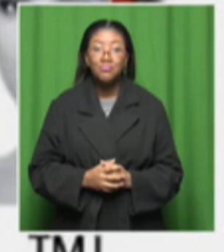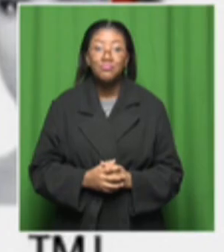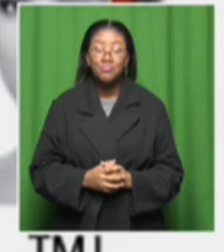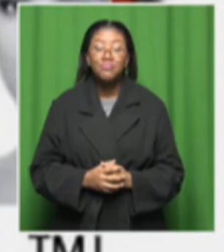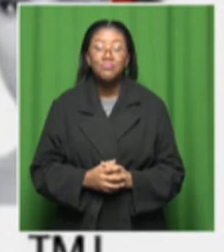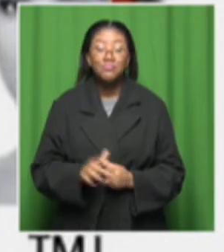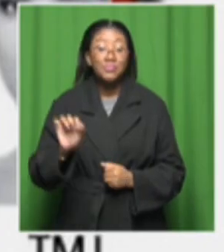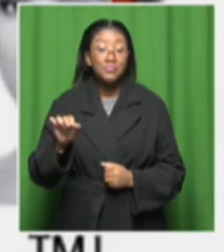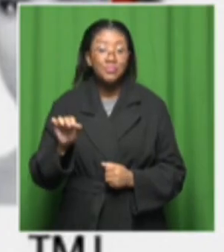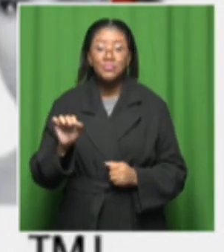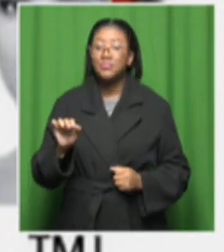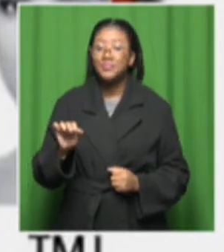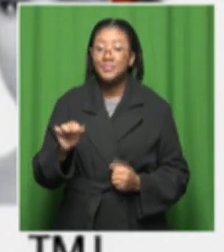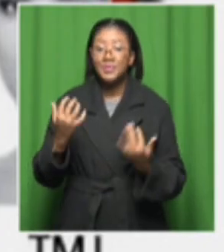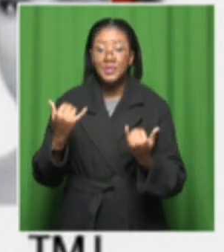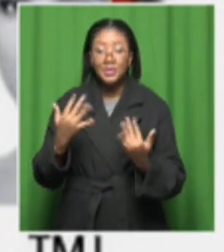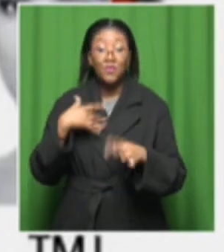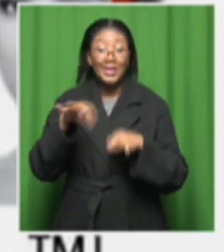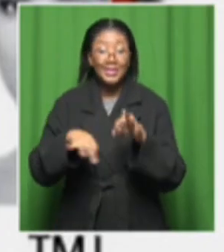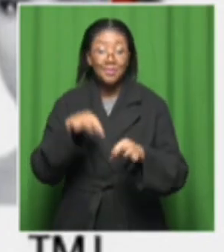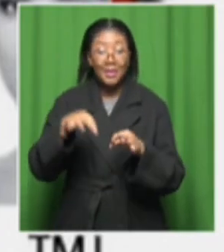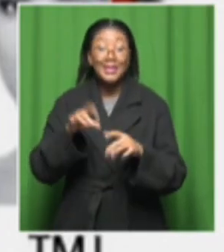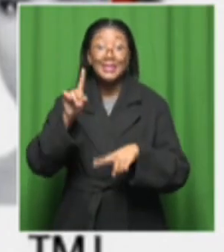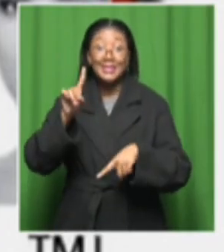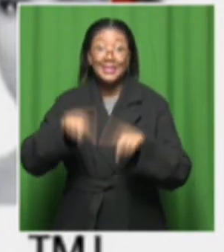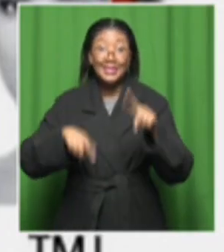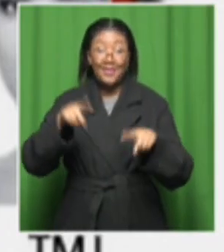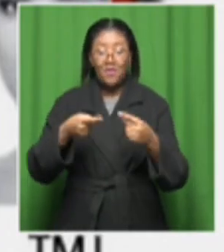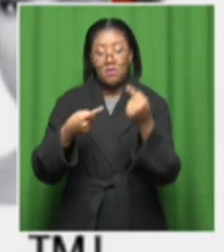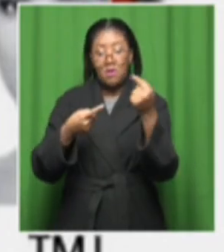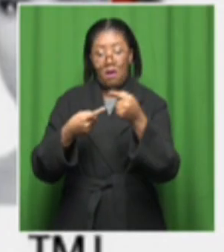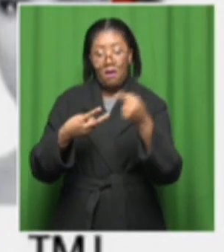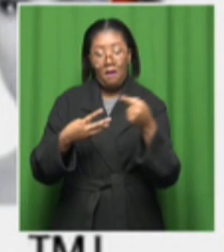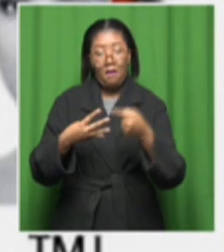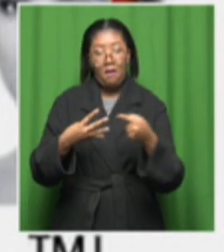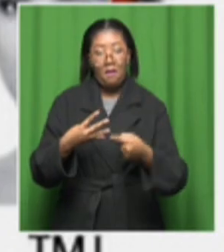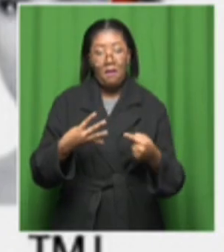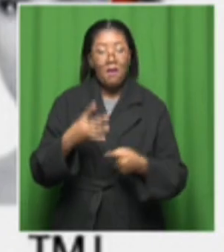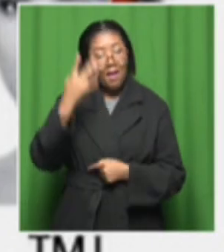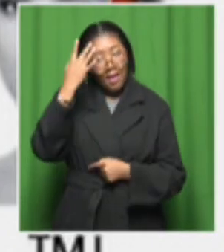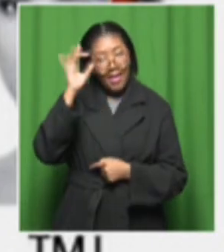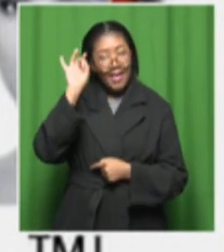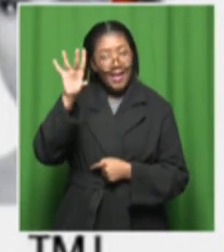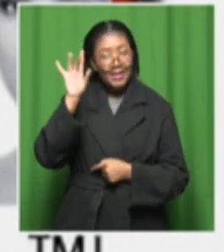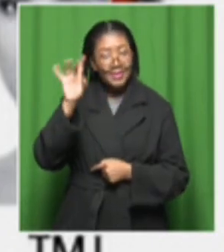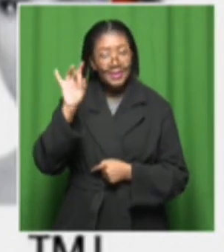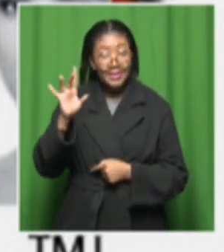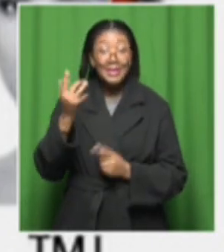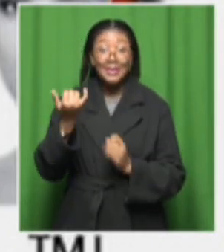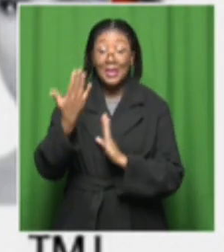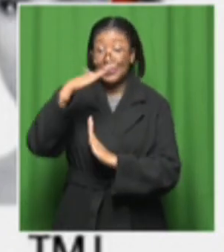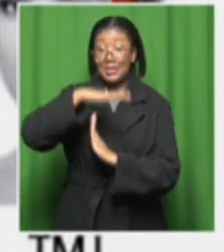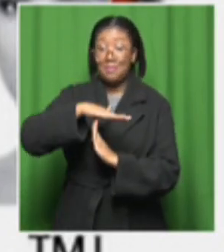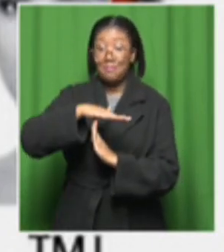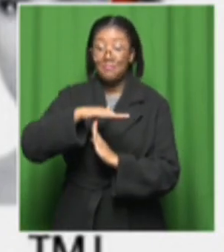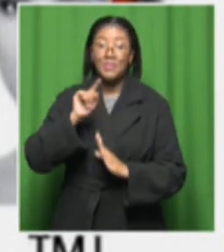All right, so if we were to touch on the different types of headaches, the primary headaches, these